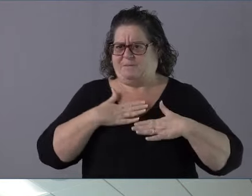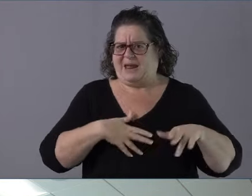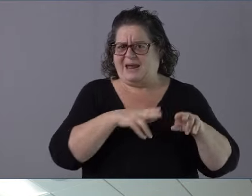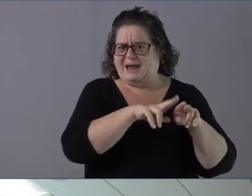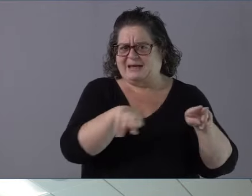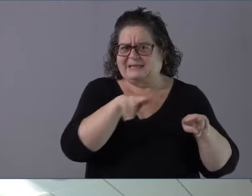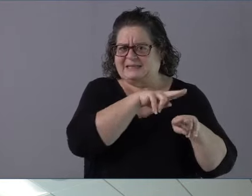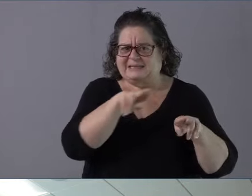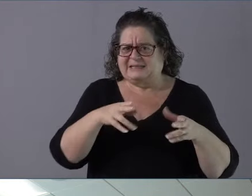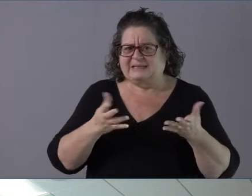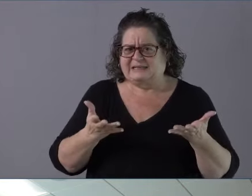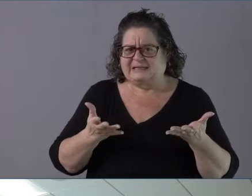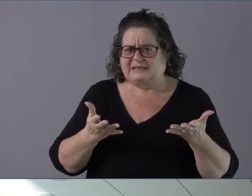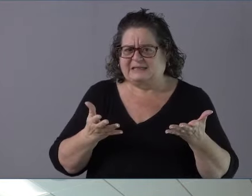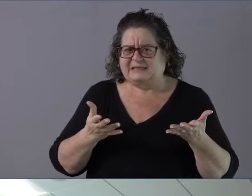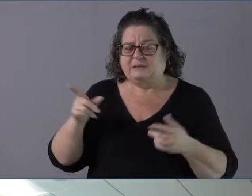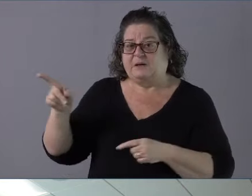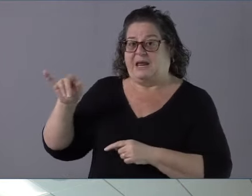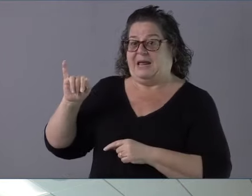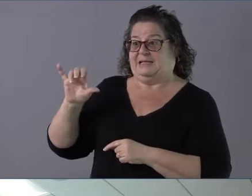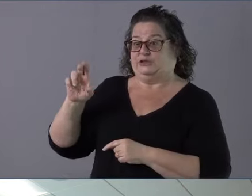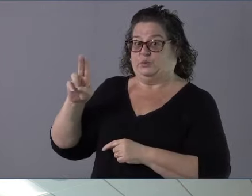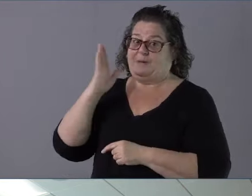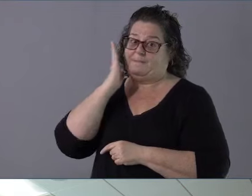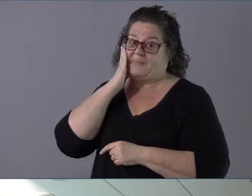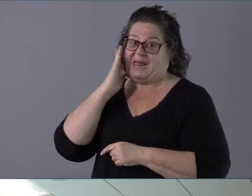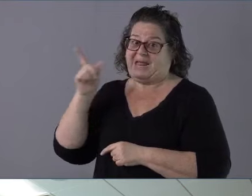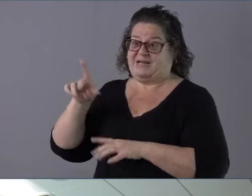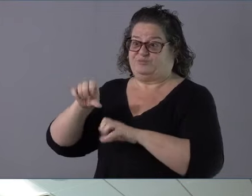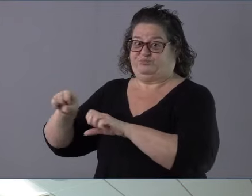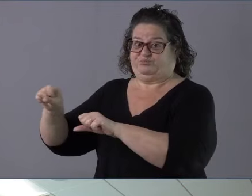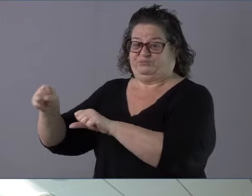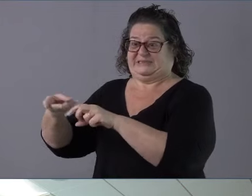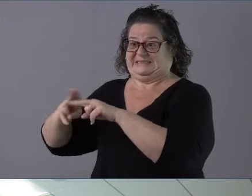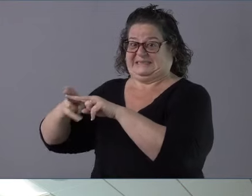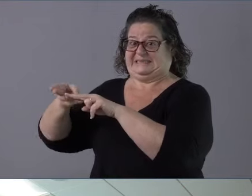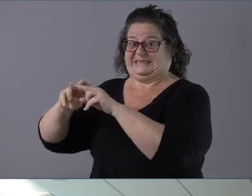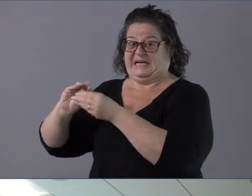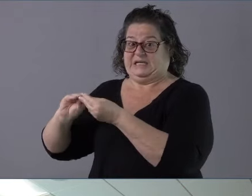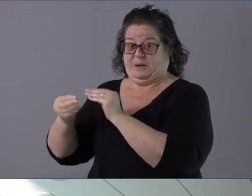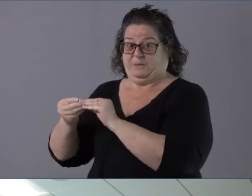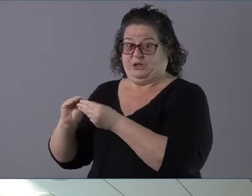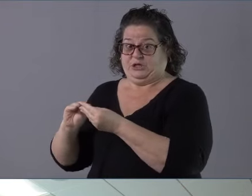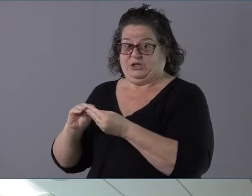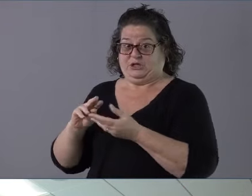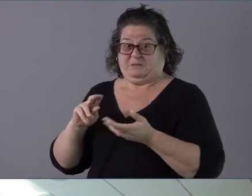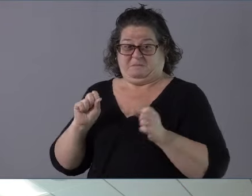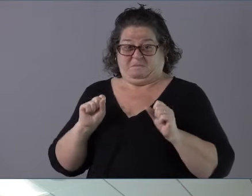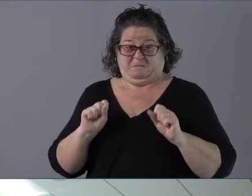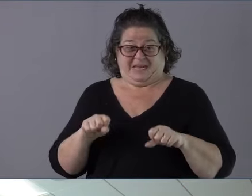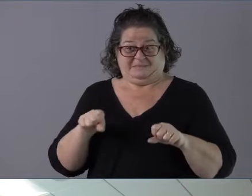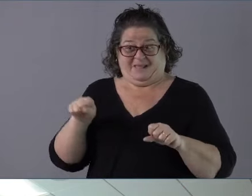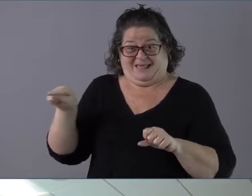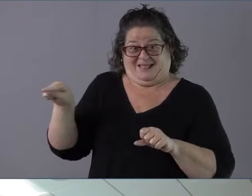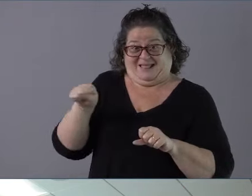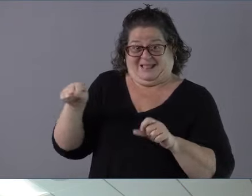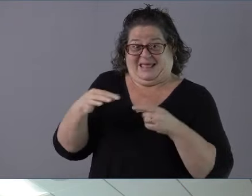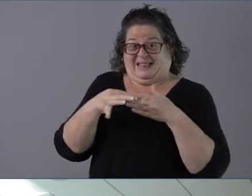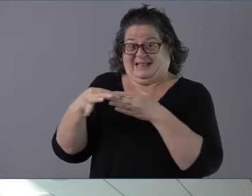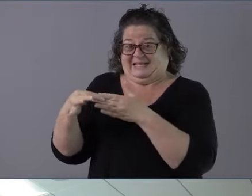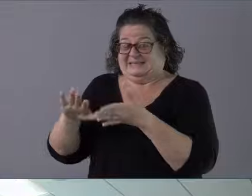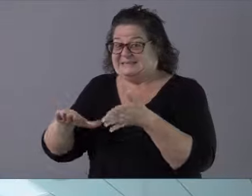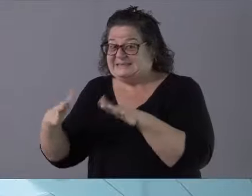is the number of ICU beds and hospital beds taken up. What should people be expecting when it comes to potential deaths moving forward over the next couple of